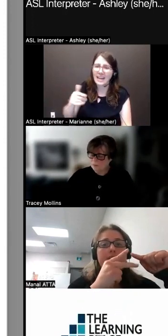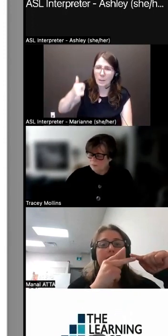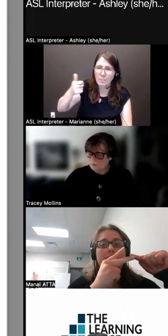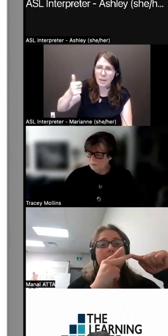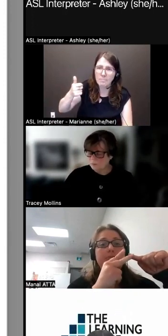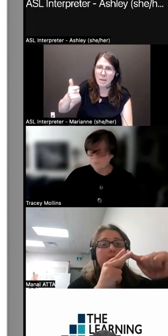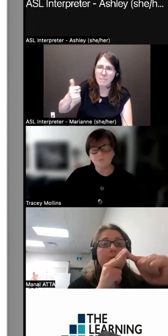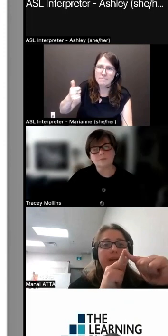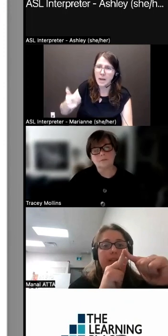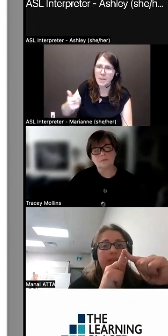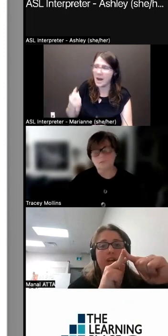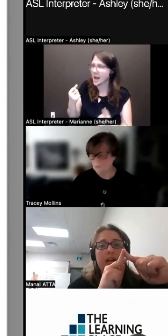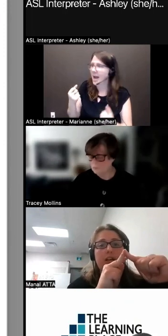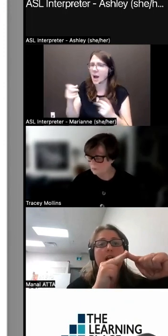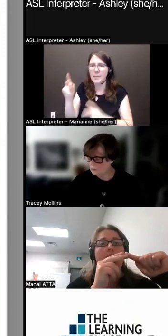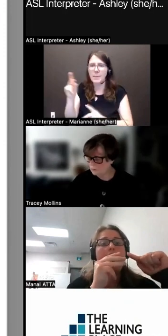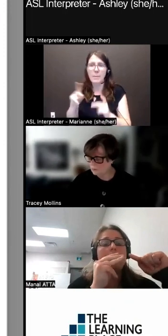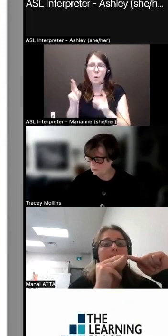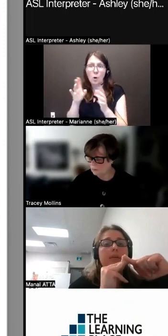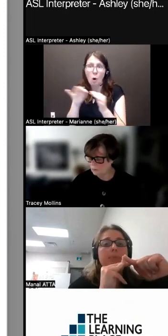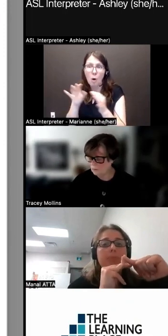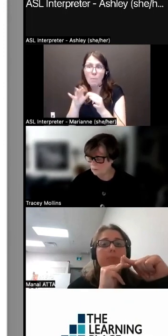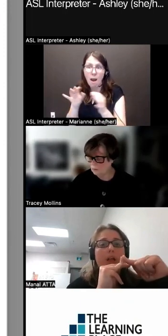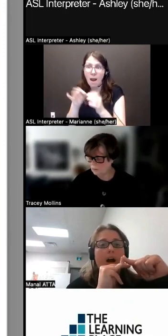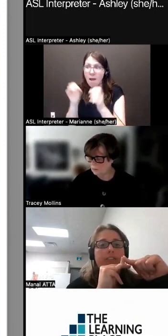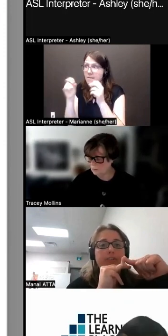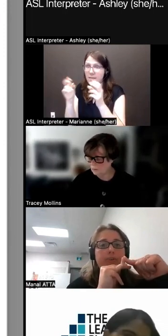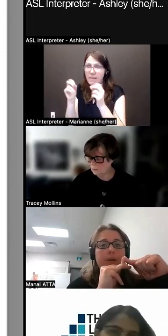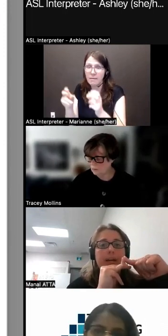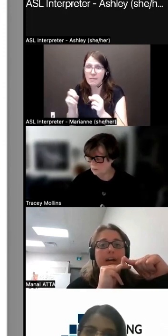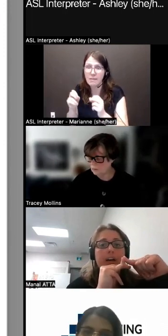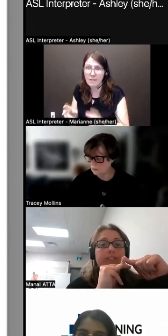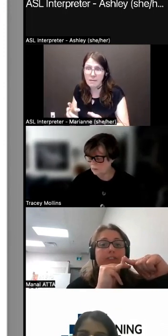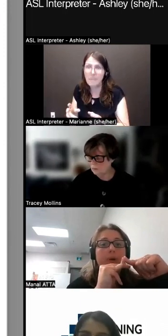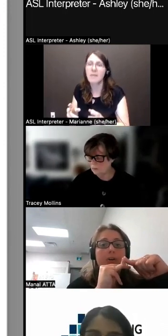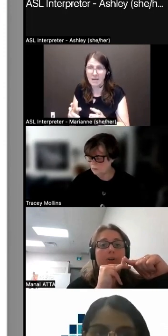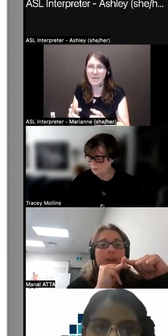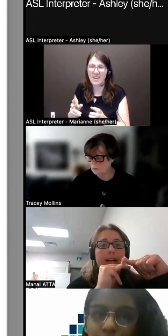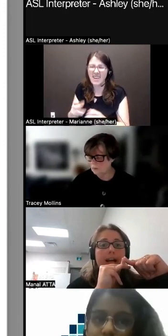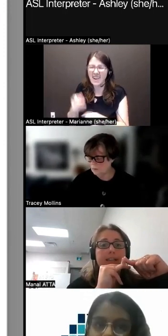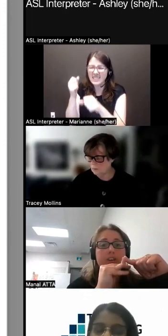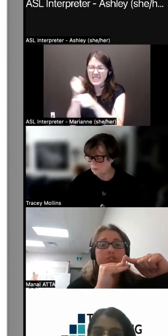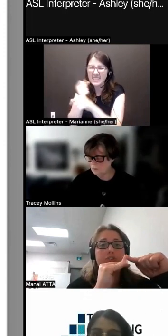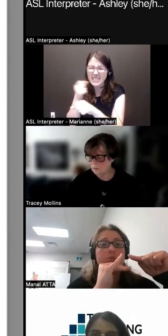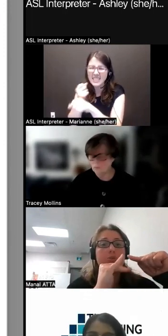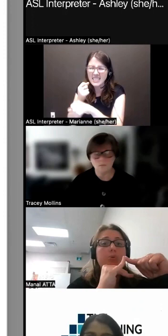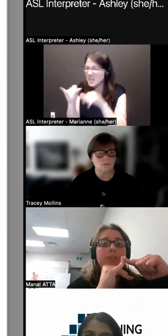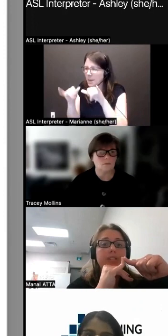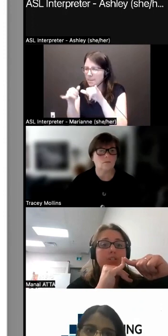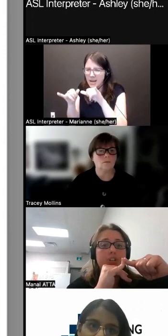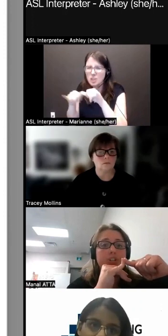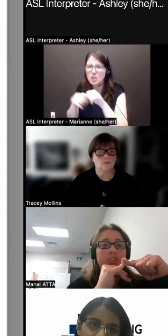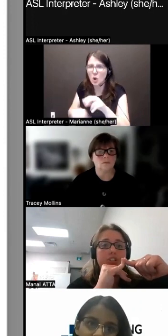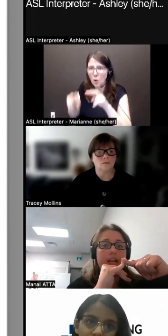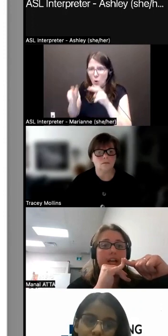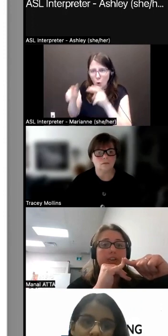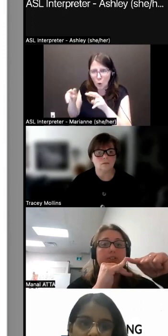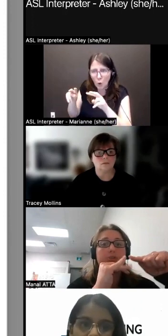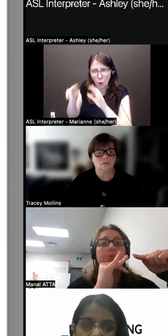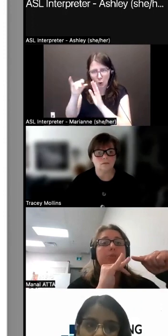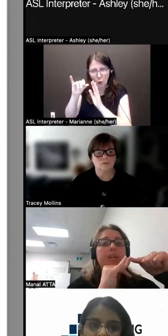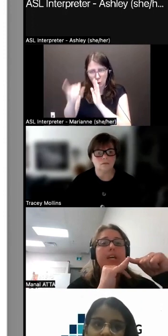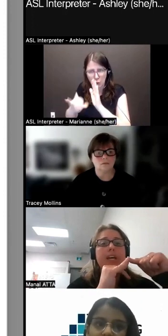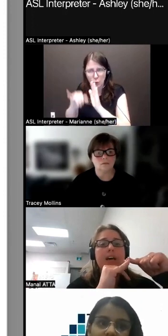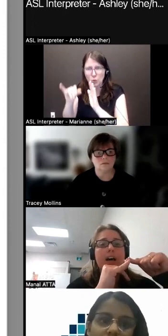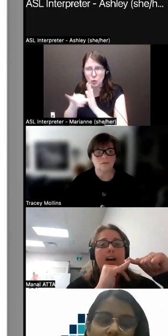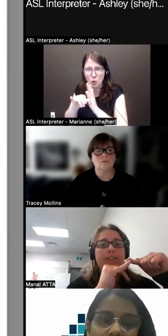who's viewing the channel, how many people are viewing from our organization through the search,